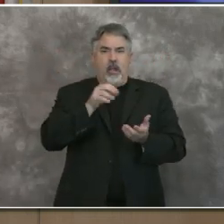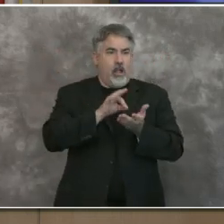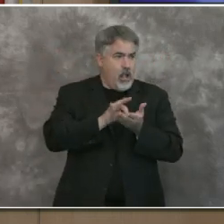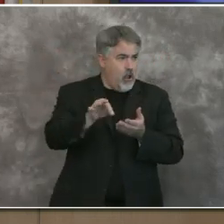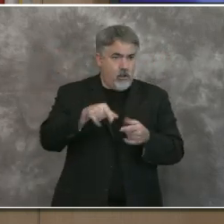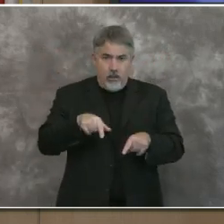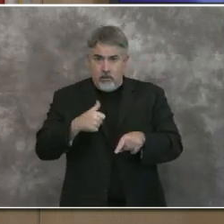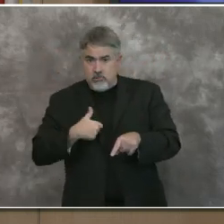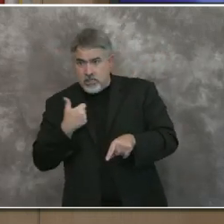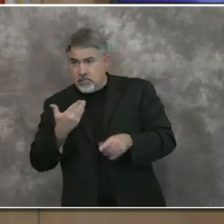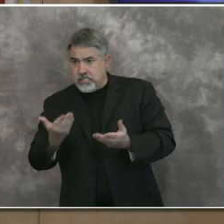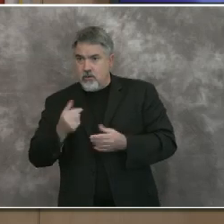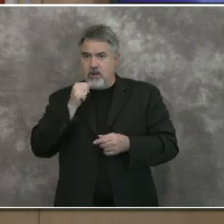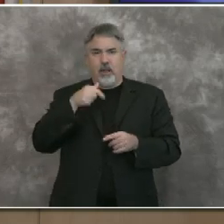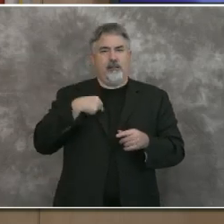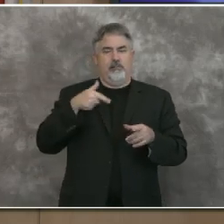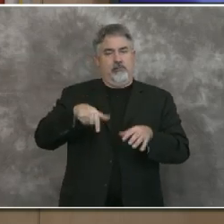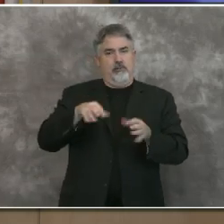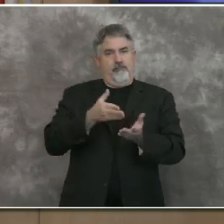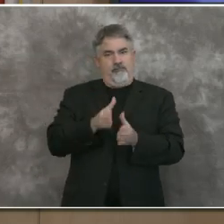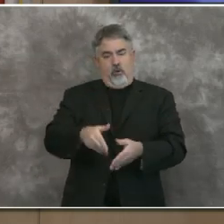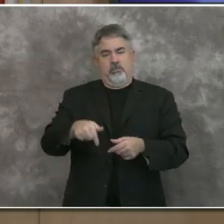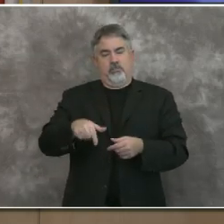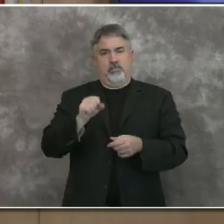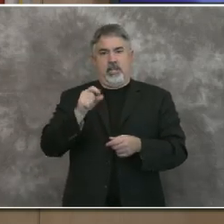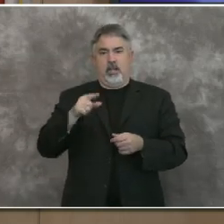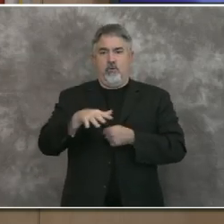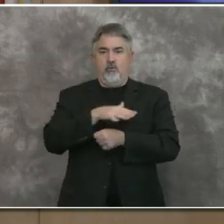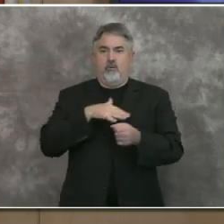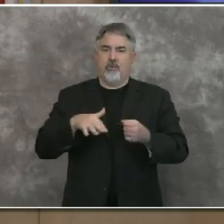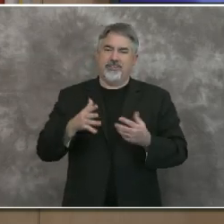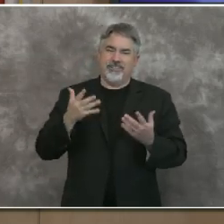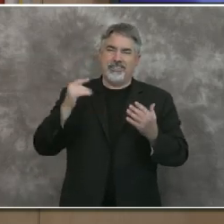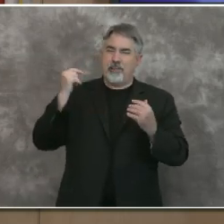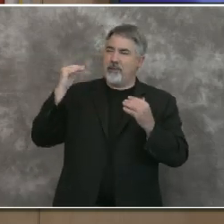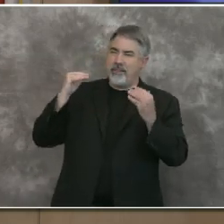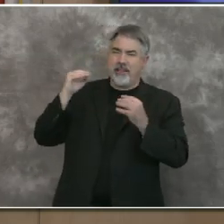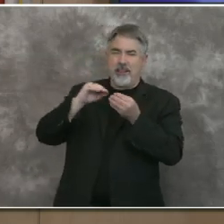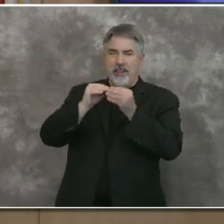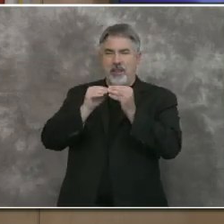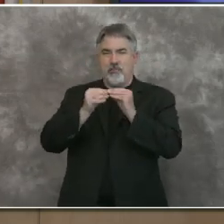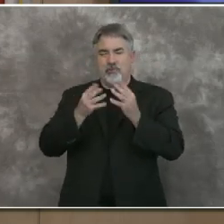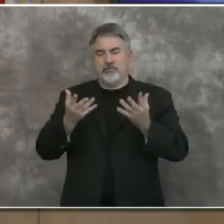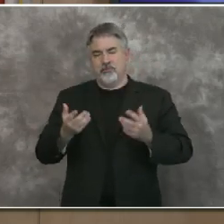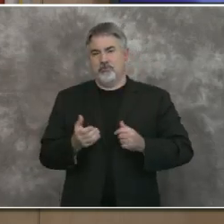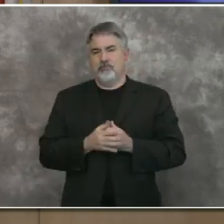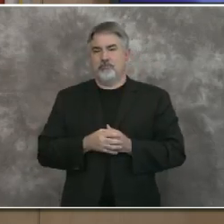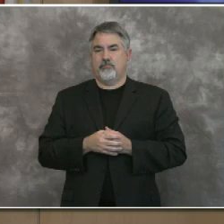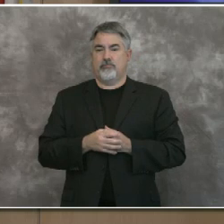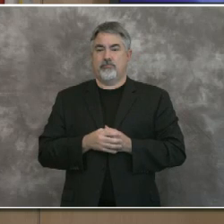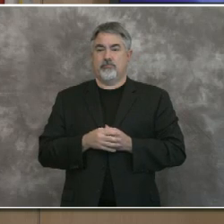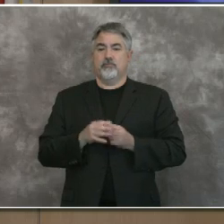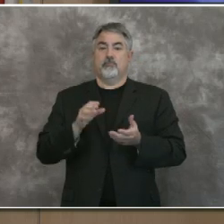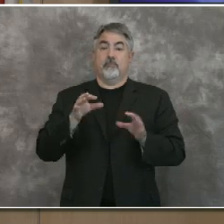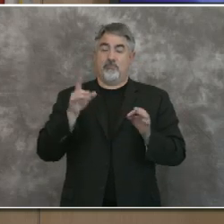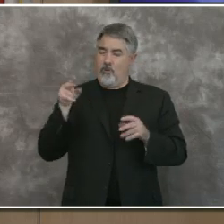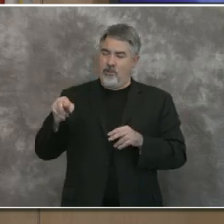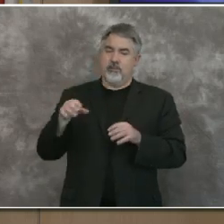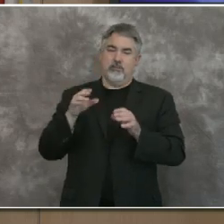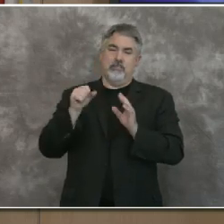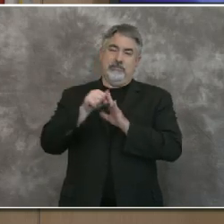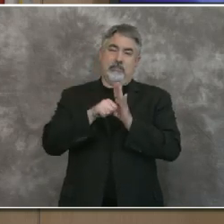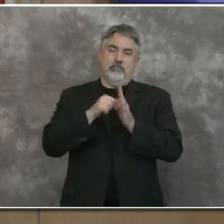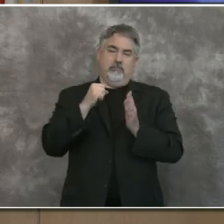sometimes the diagnosis of COVID will be placed on a death certificate, but when we do our research, there isn't